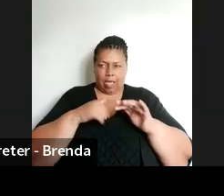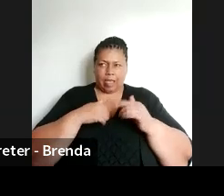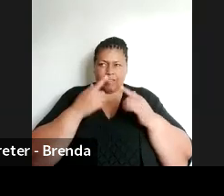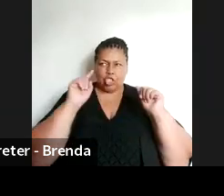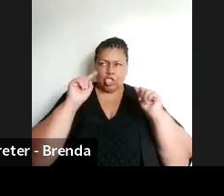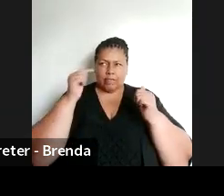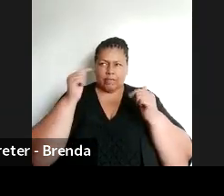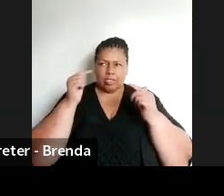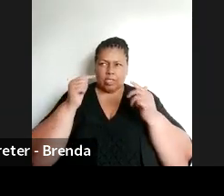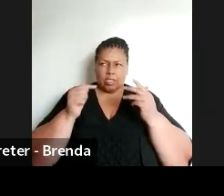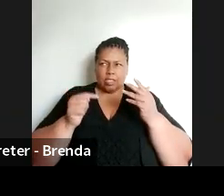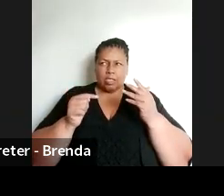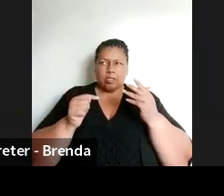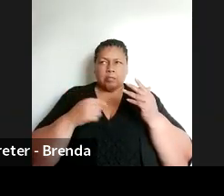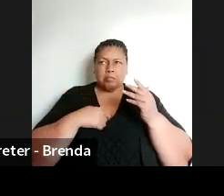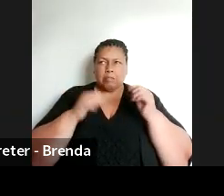stuff.